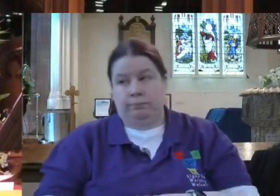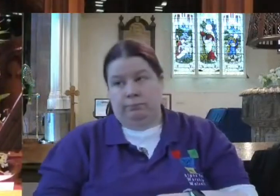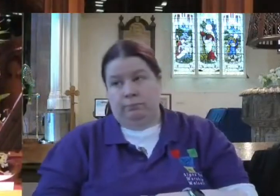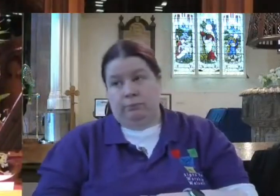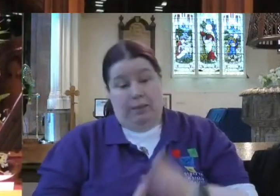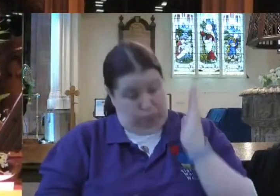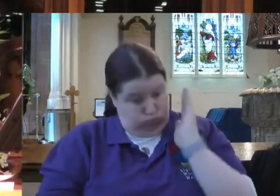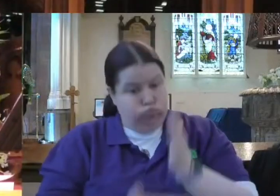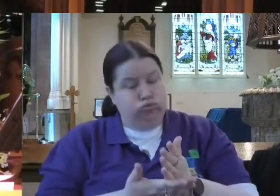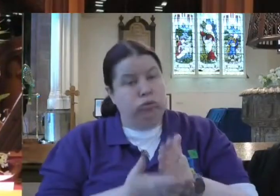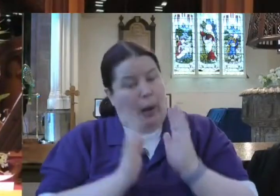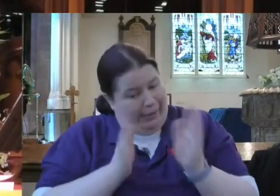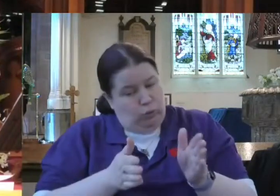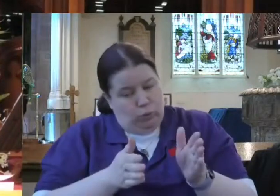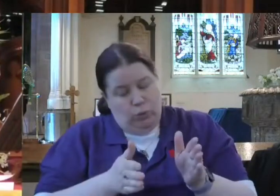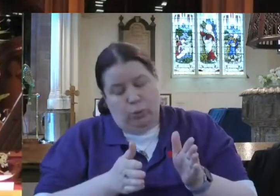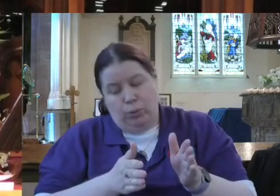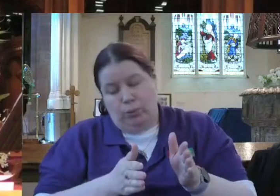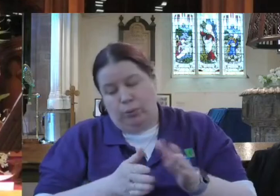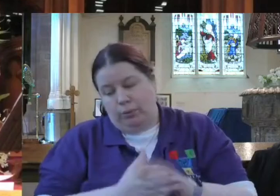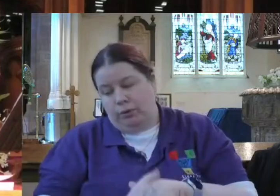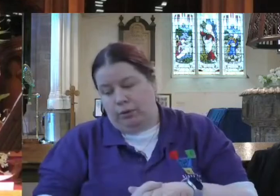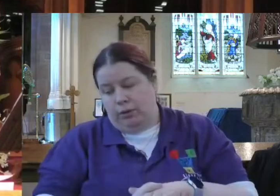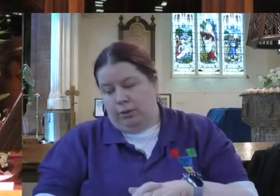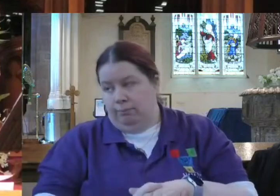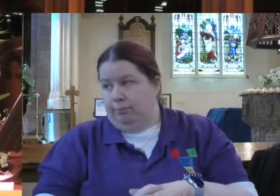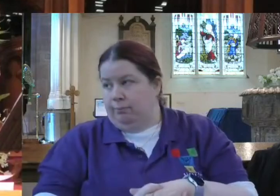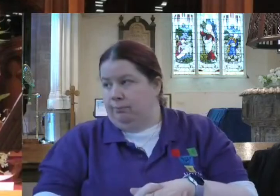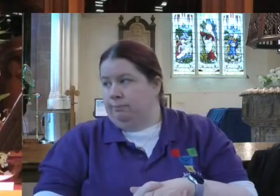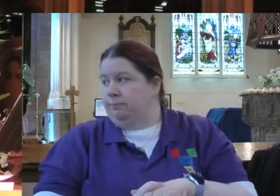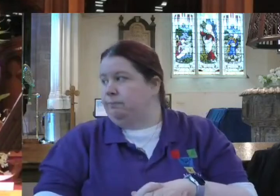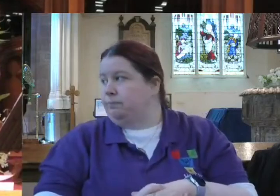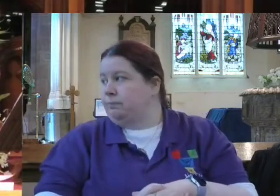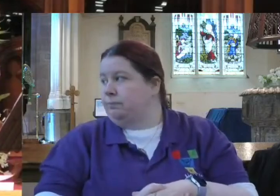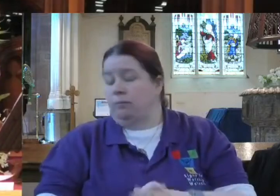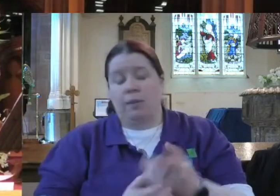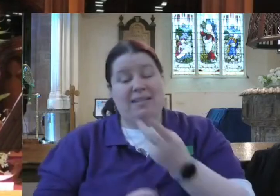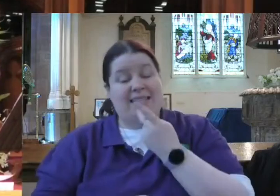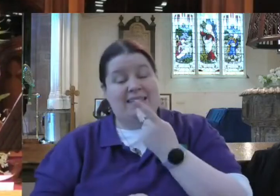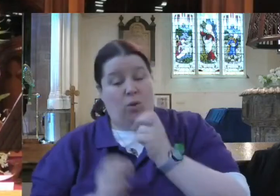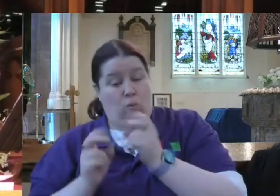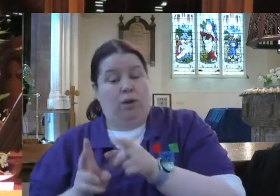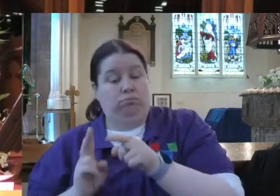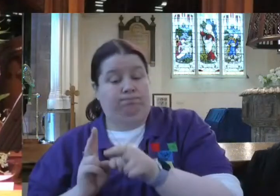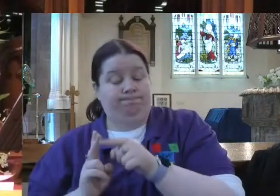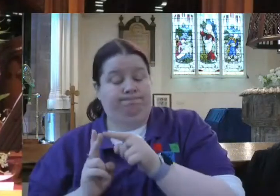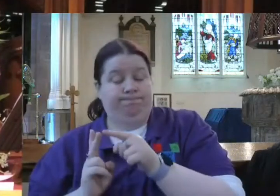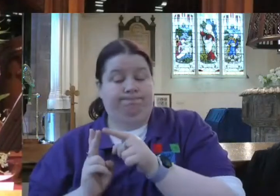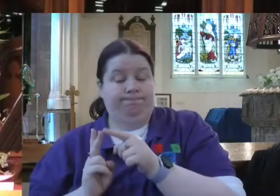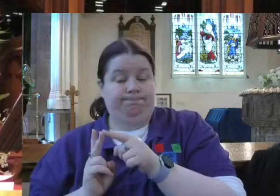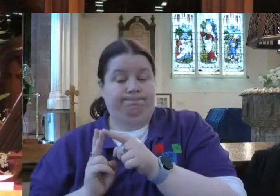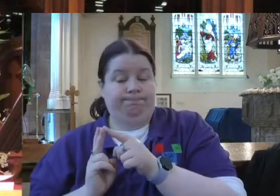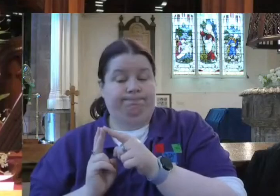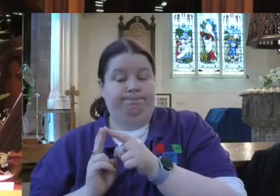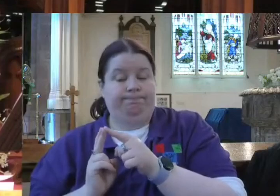was compulsory for a Jew. They had to give 10%, a tithe. But secondly, a Jew would also